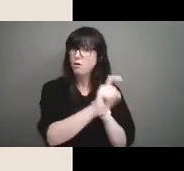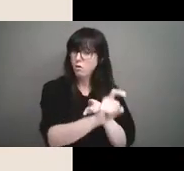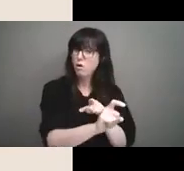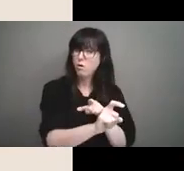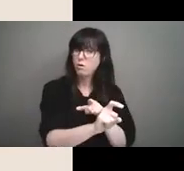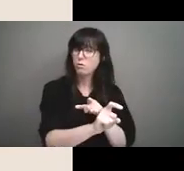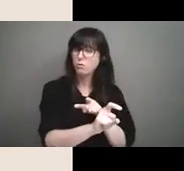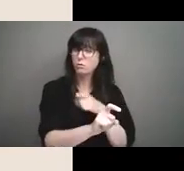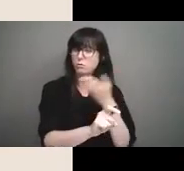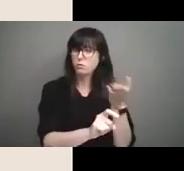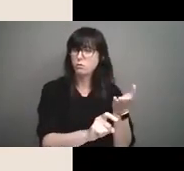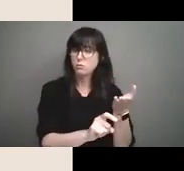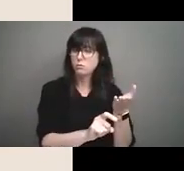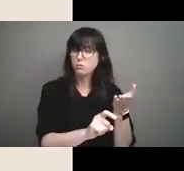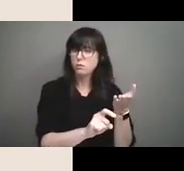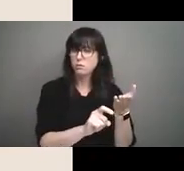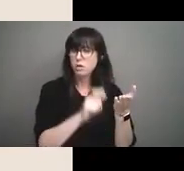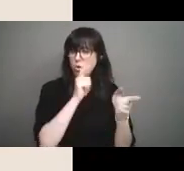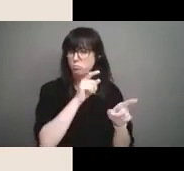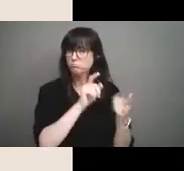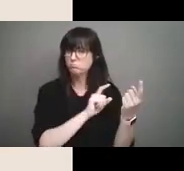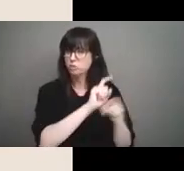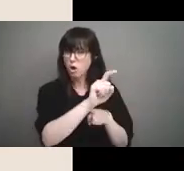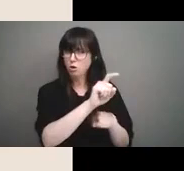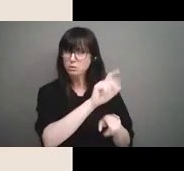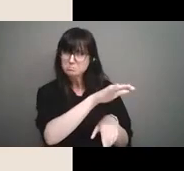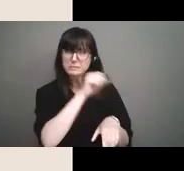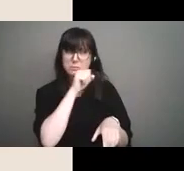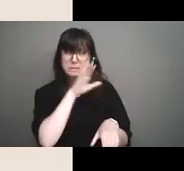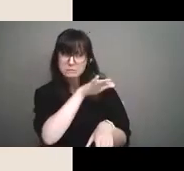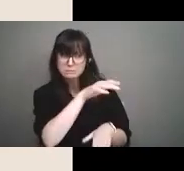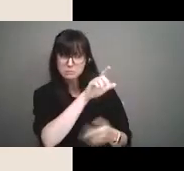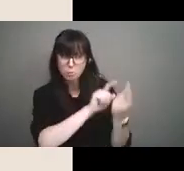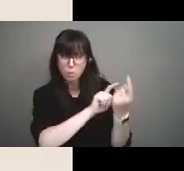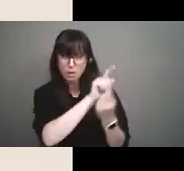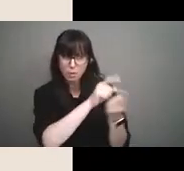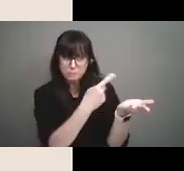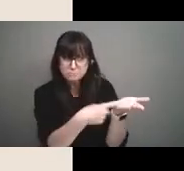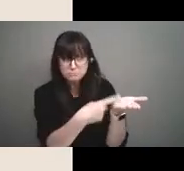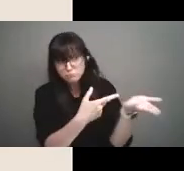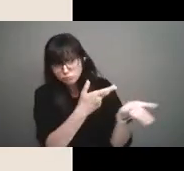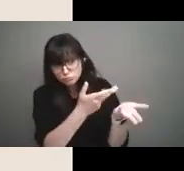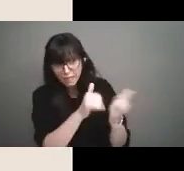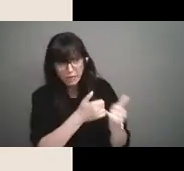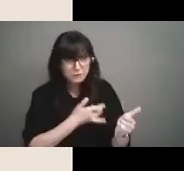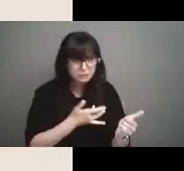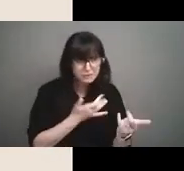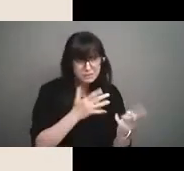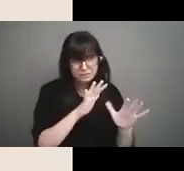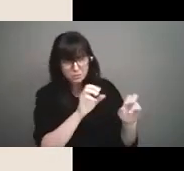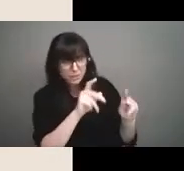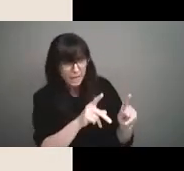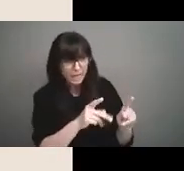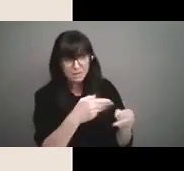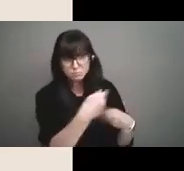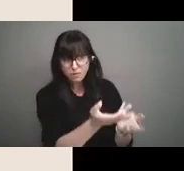is identified as having a red flag one-on-one and see if they can have that coaching conversation. If there's resources that